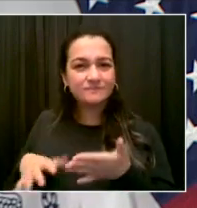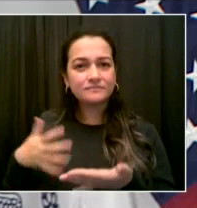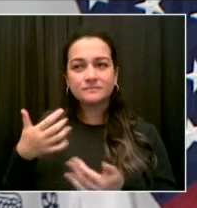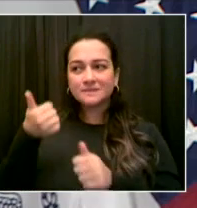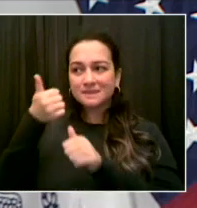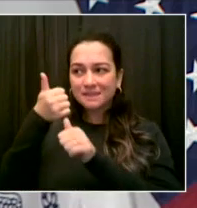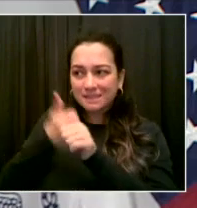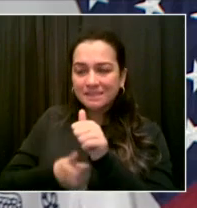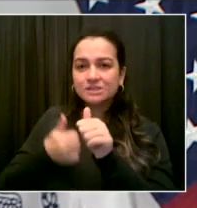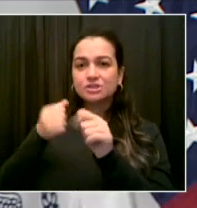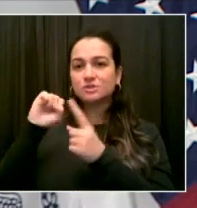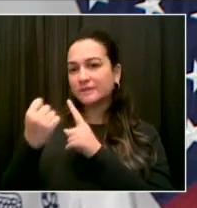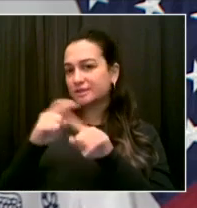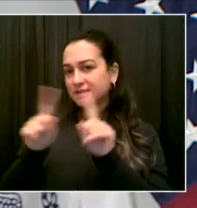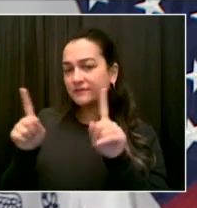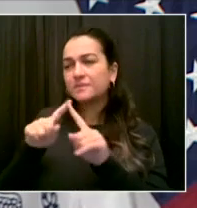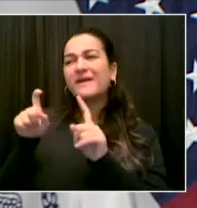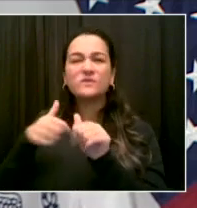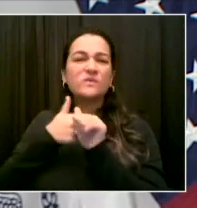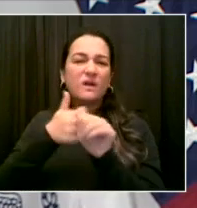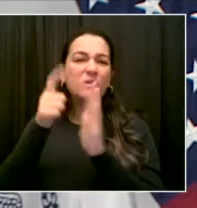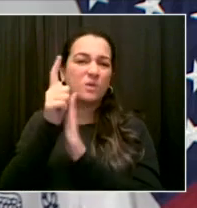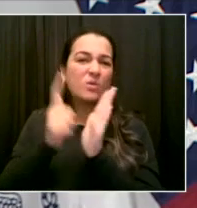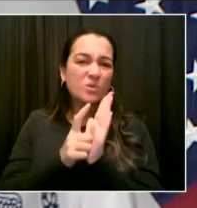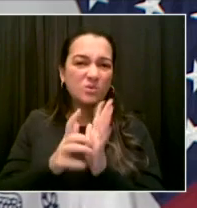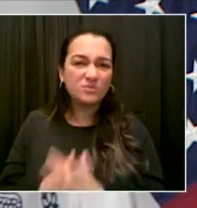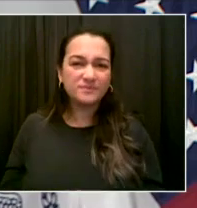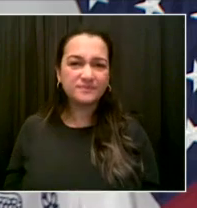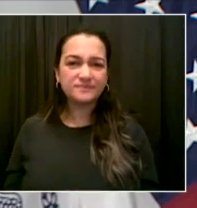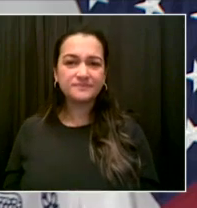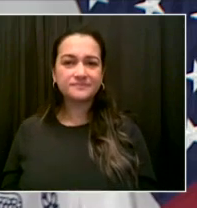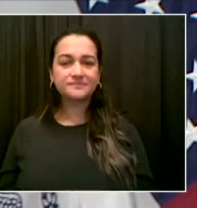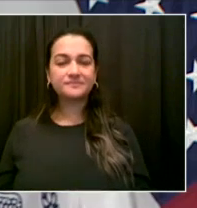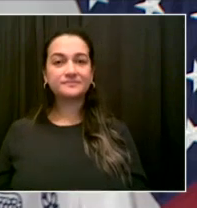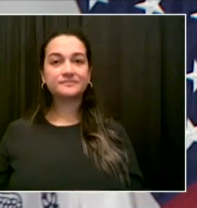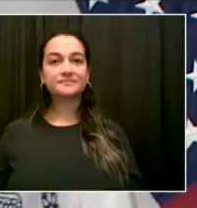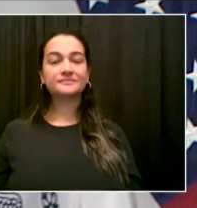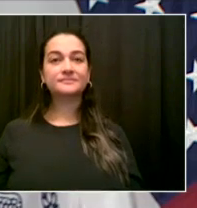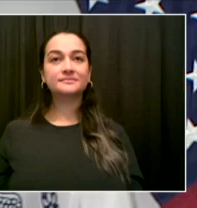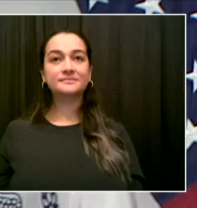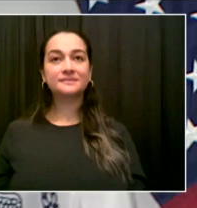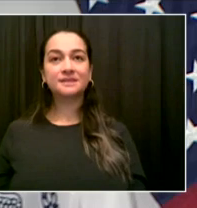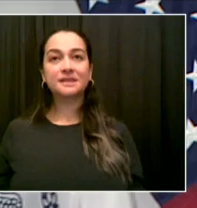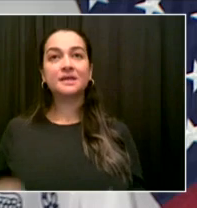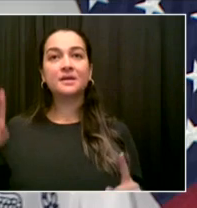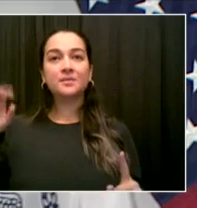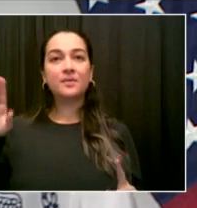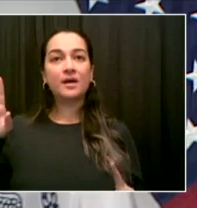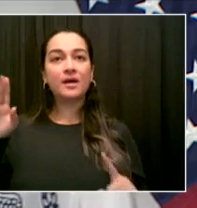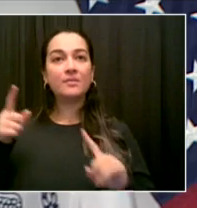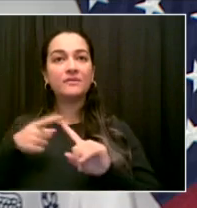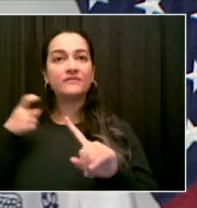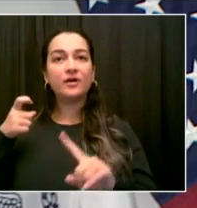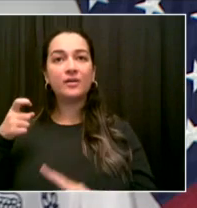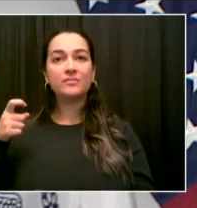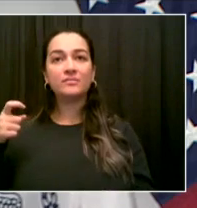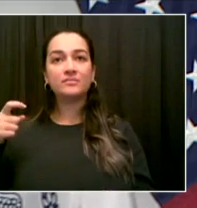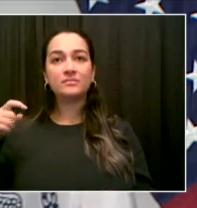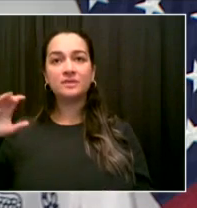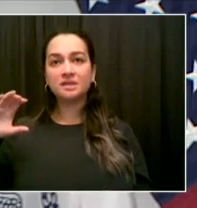The next is Bob Hennelly from the Chief Leader. Yes, Mr. Mayor. Thanks for having this call today. As